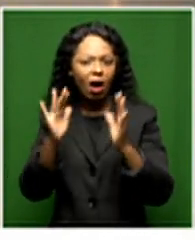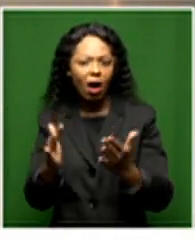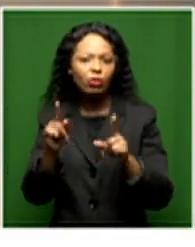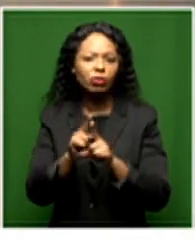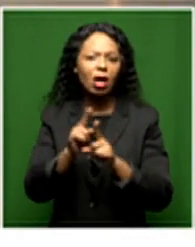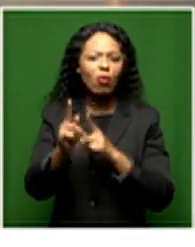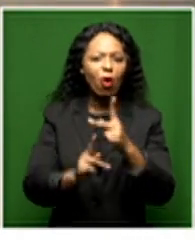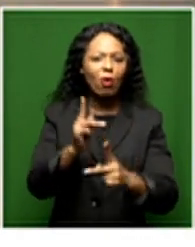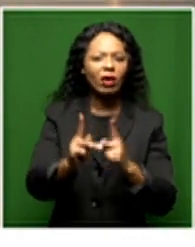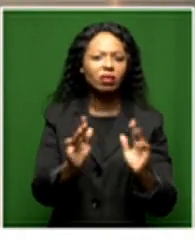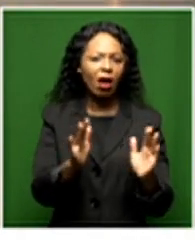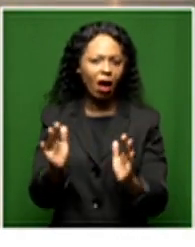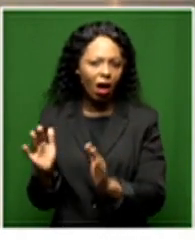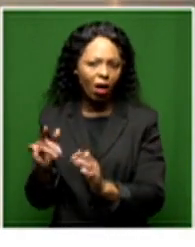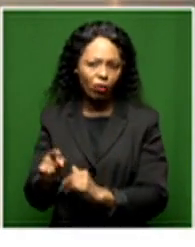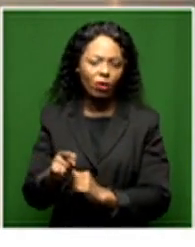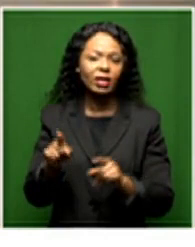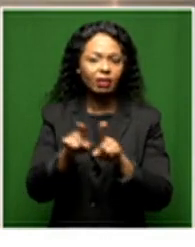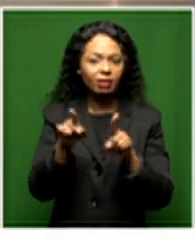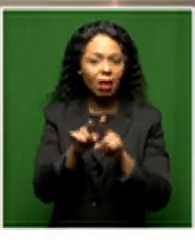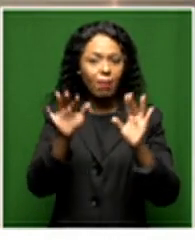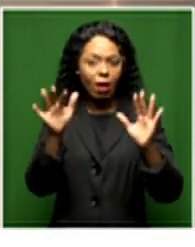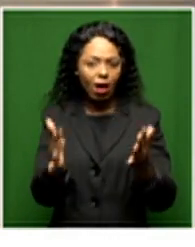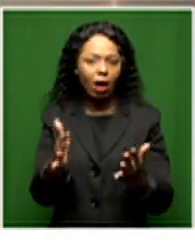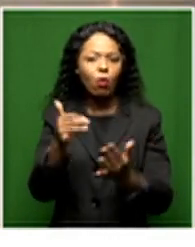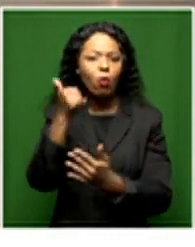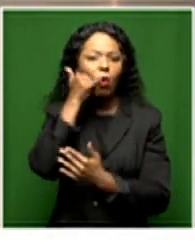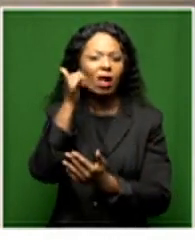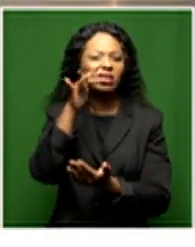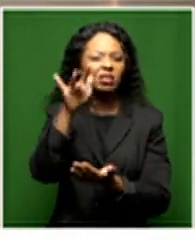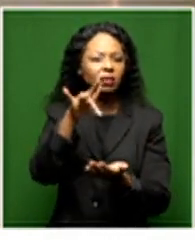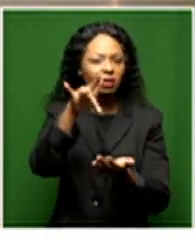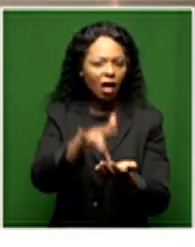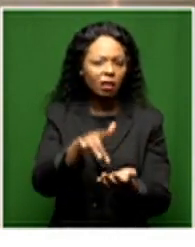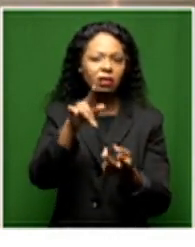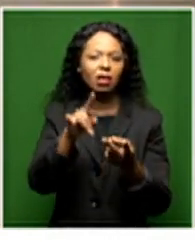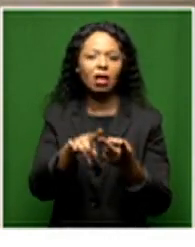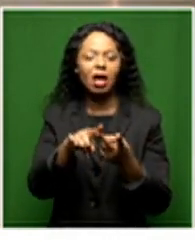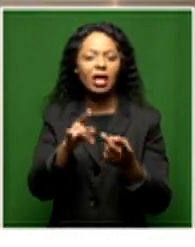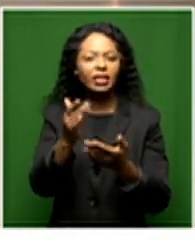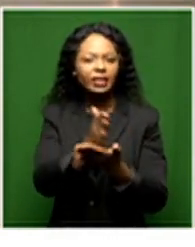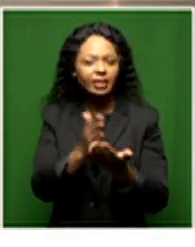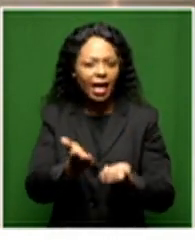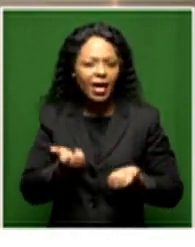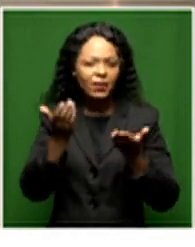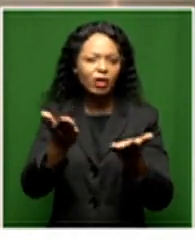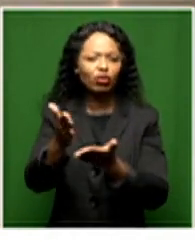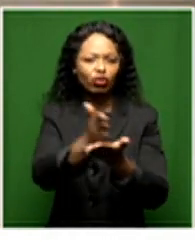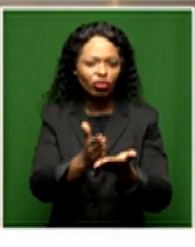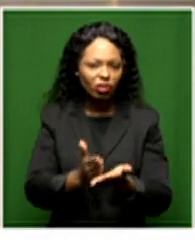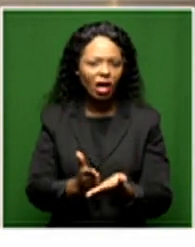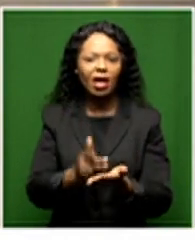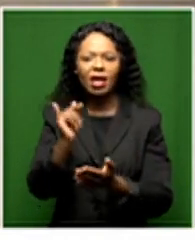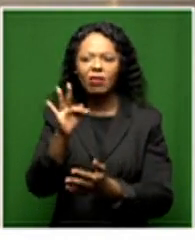you directly. And so typically it takes on the form of call centers, it takes on the form of shared services for people who can service